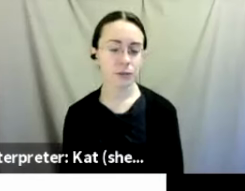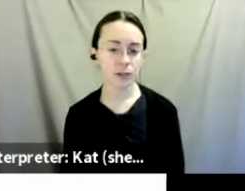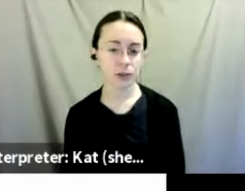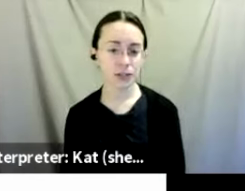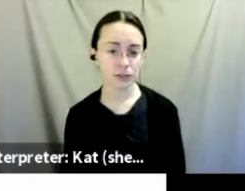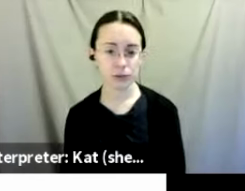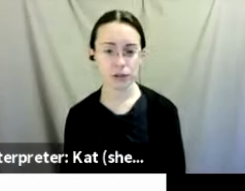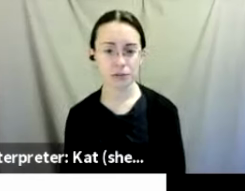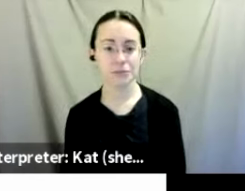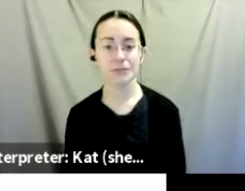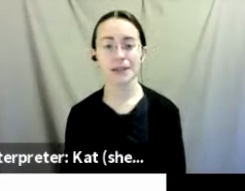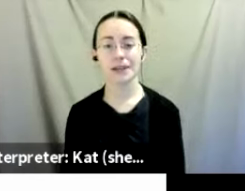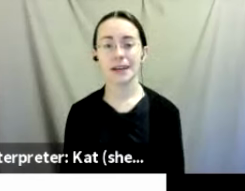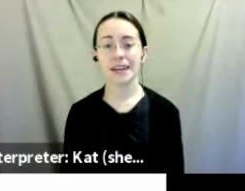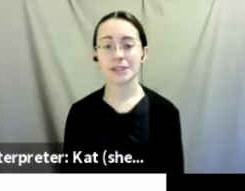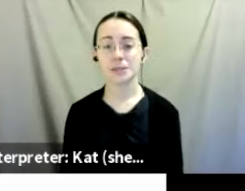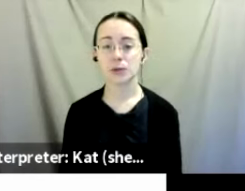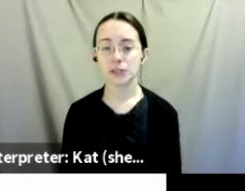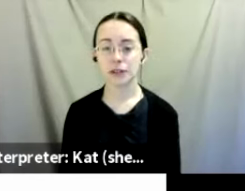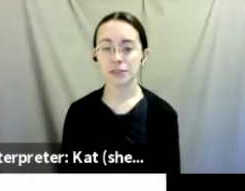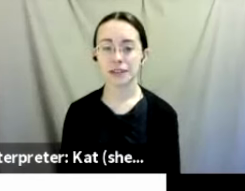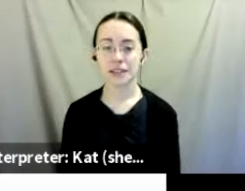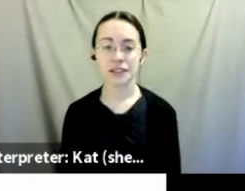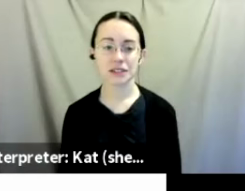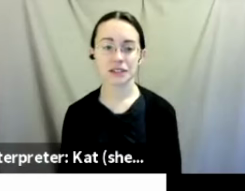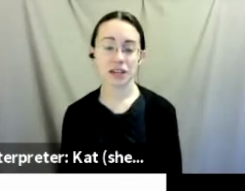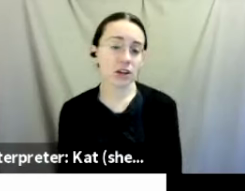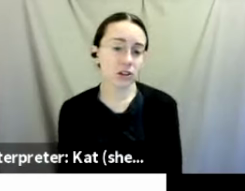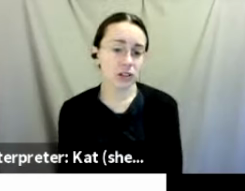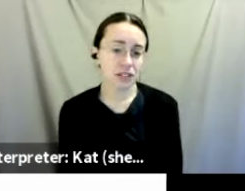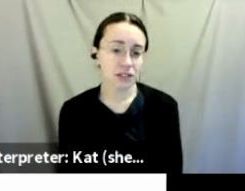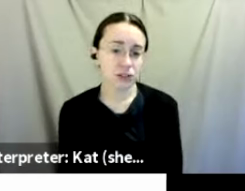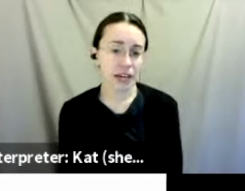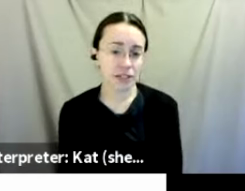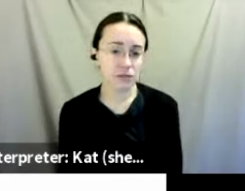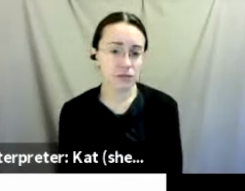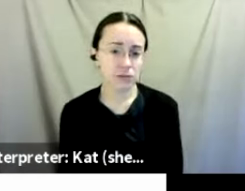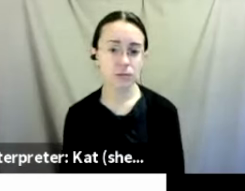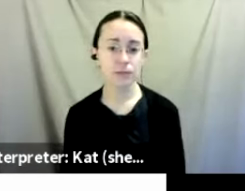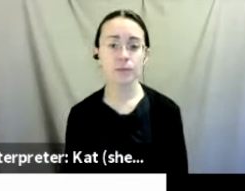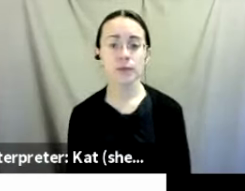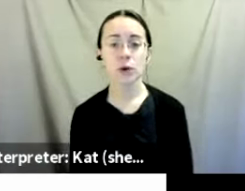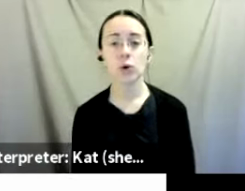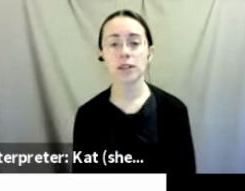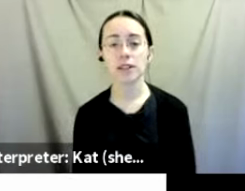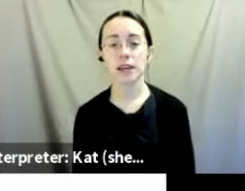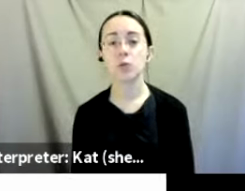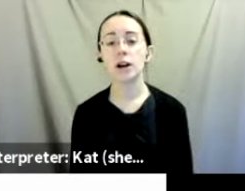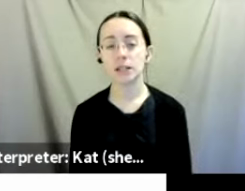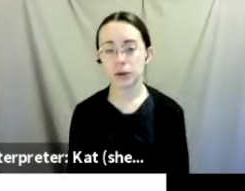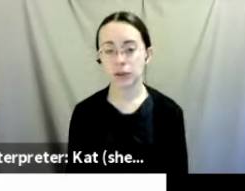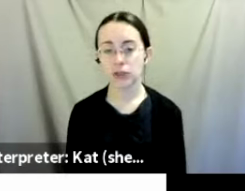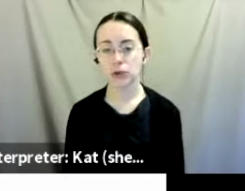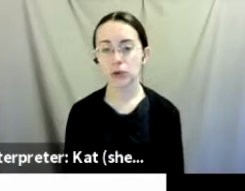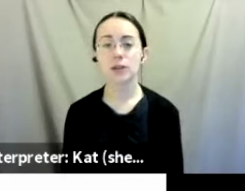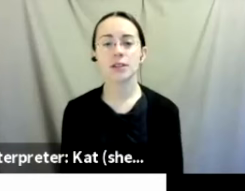I asked them what their reasons were. And most of them said that they aren't currently sexually active, or that they